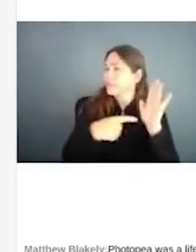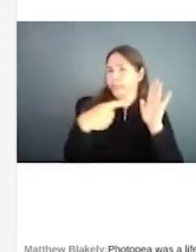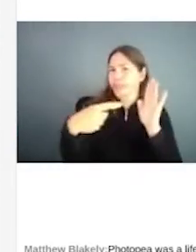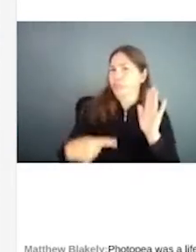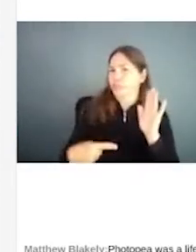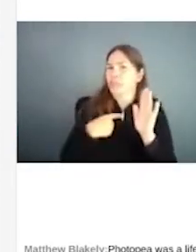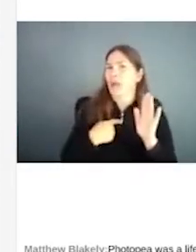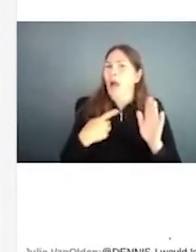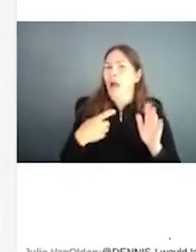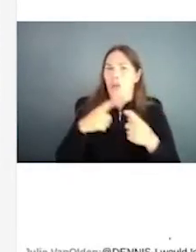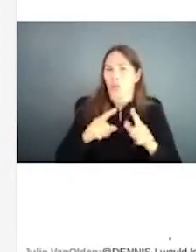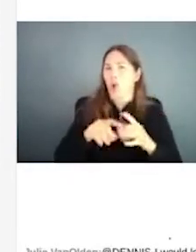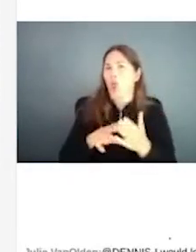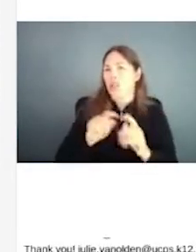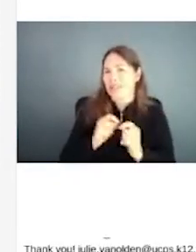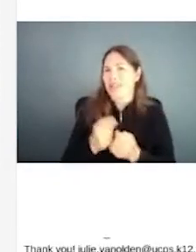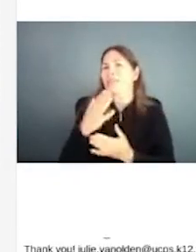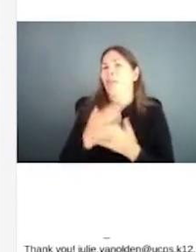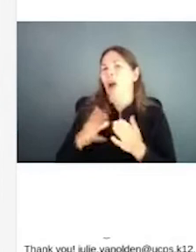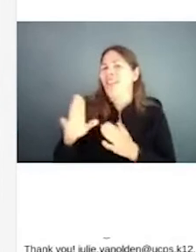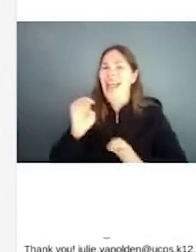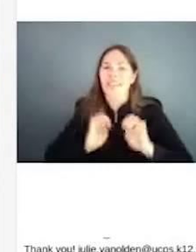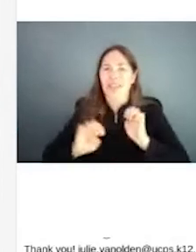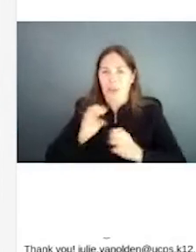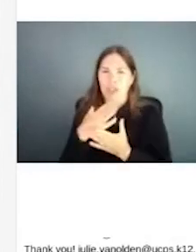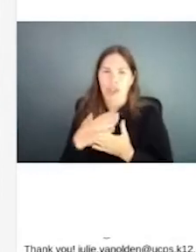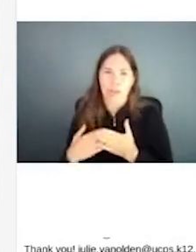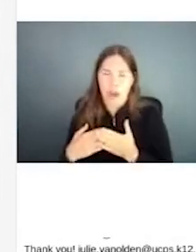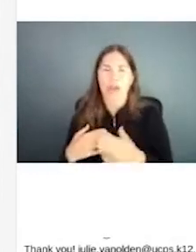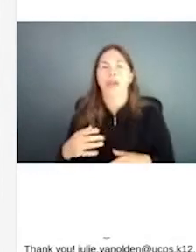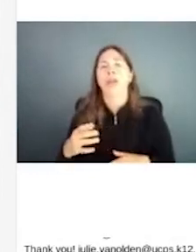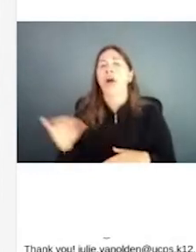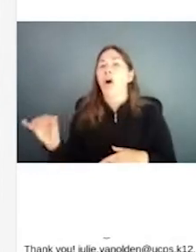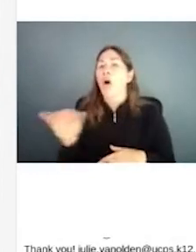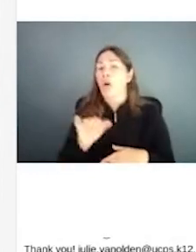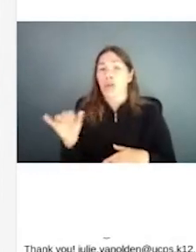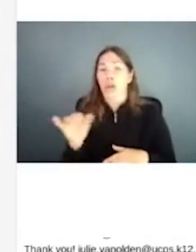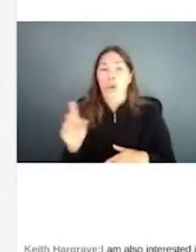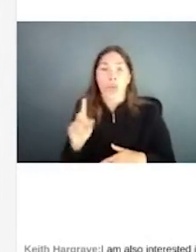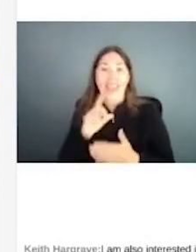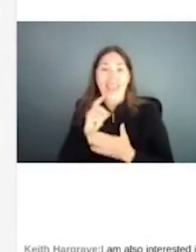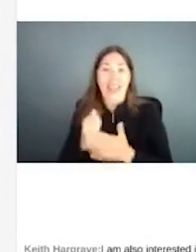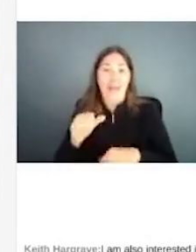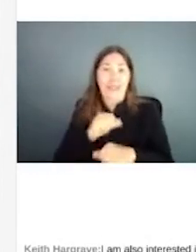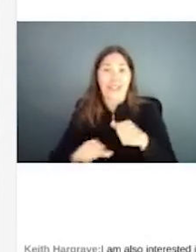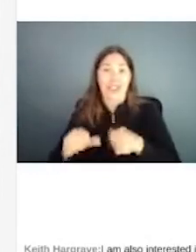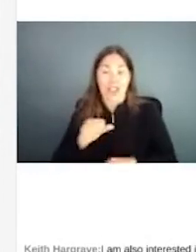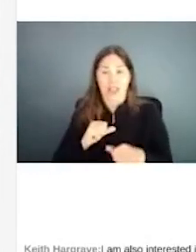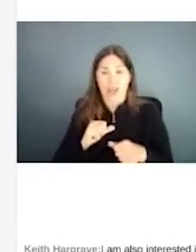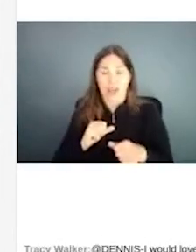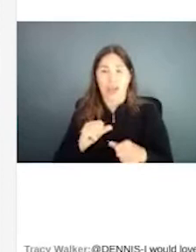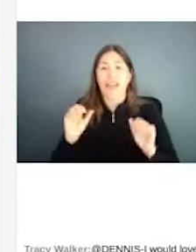6 times because it is part of the evaluation instrument. But this is also where they help each other. And